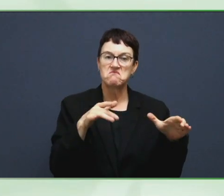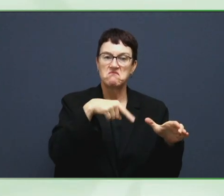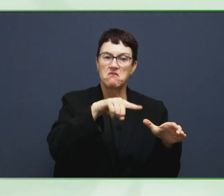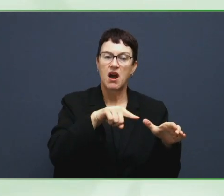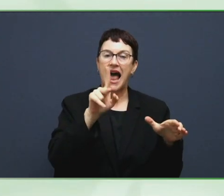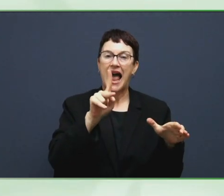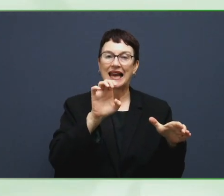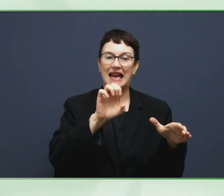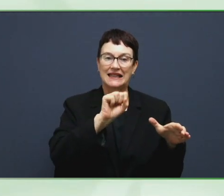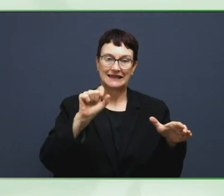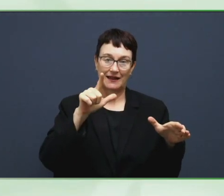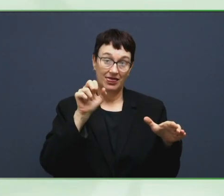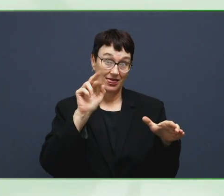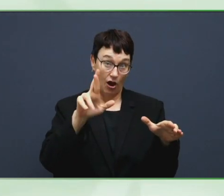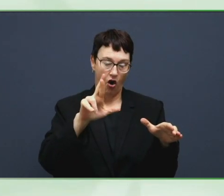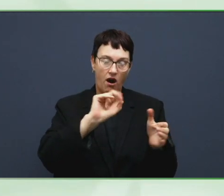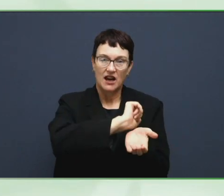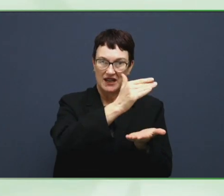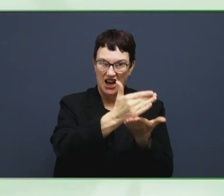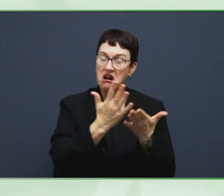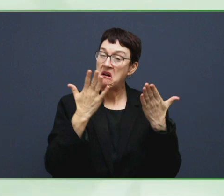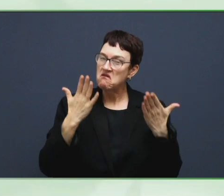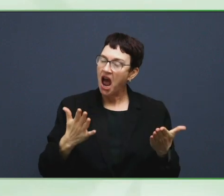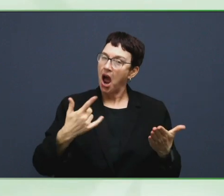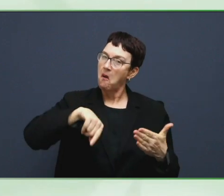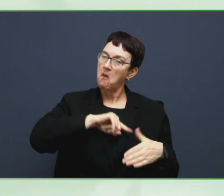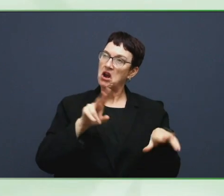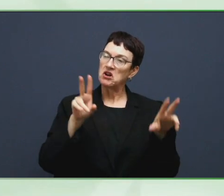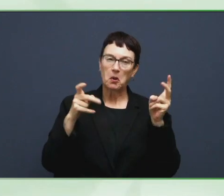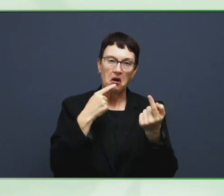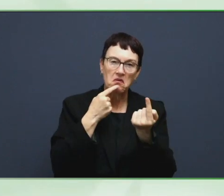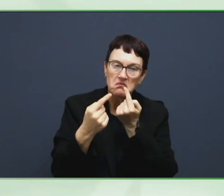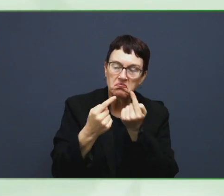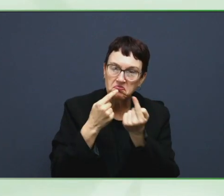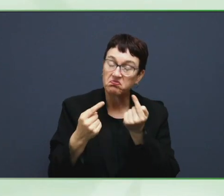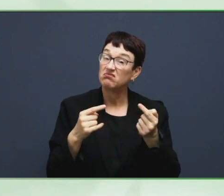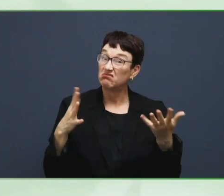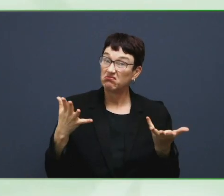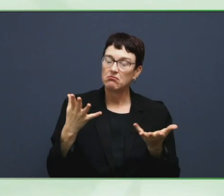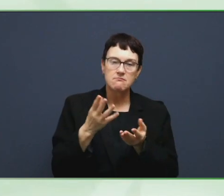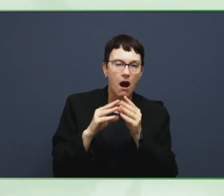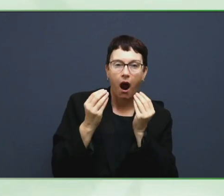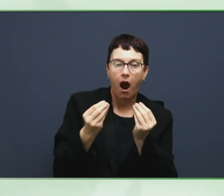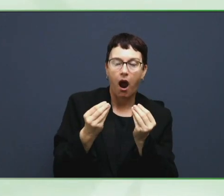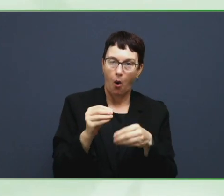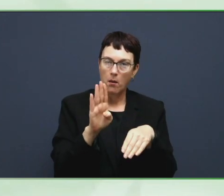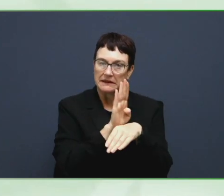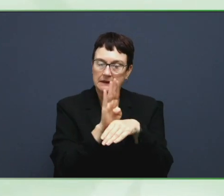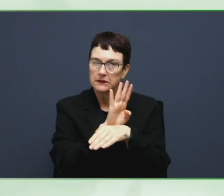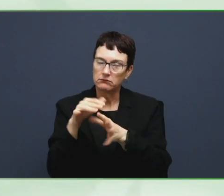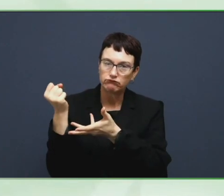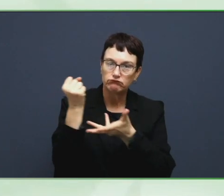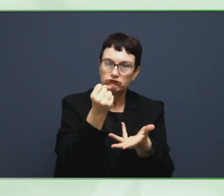Funding and Accelerated Assistive Technologies, or AT, where we explore the critical intersection of innovation, investment,